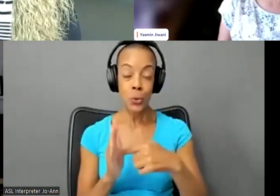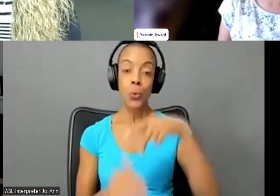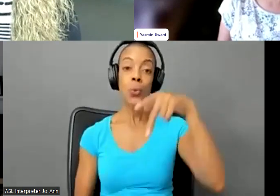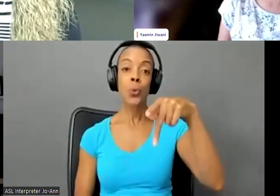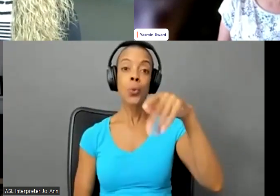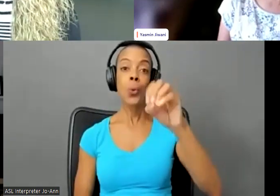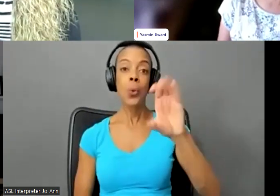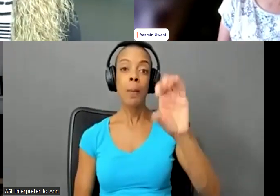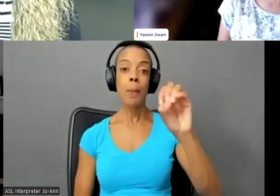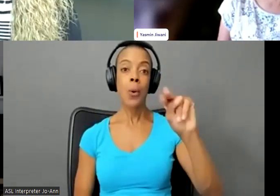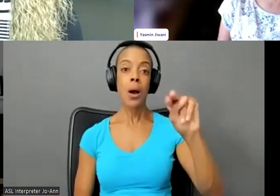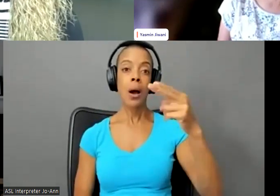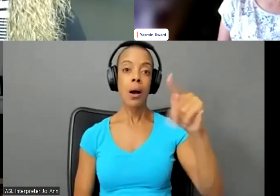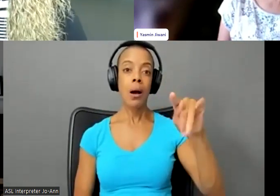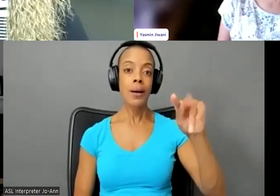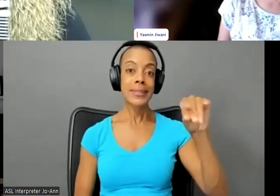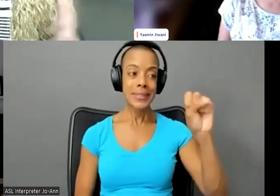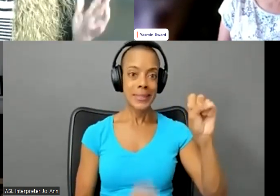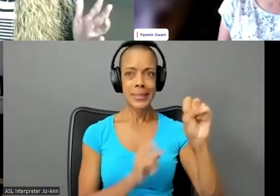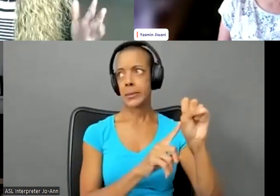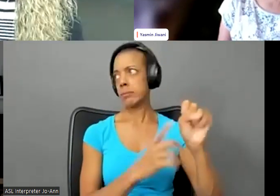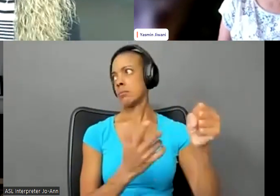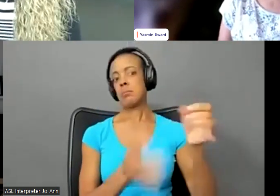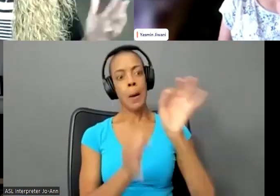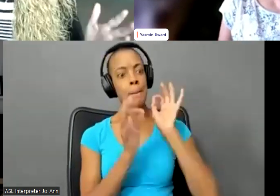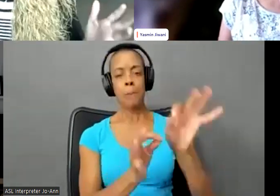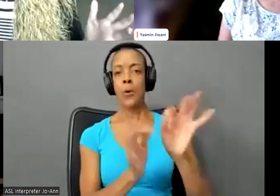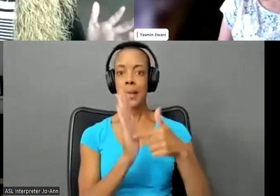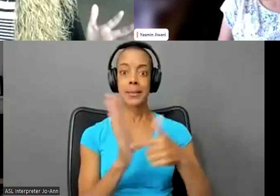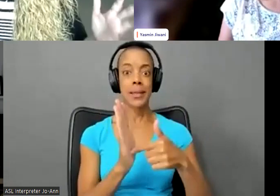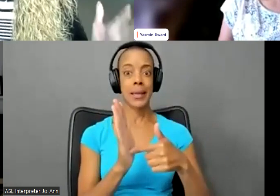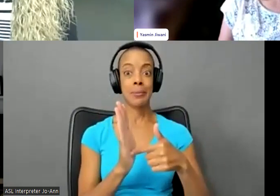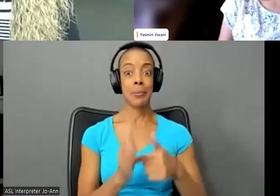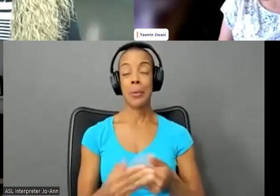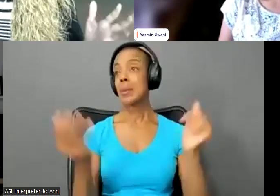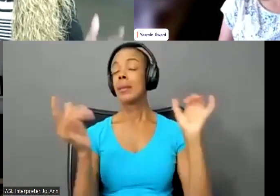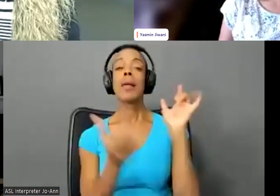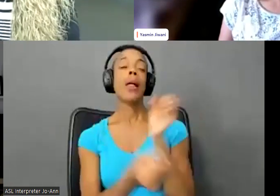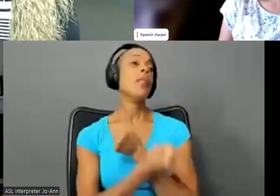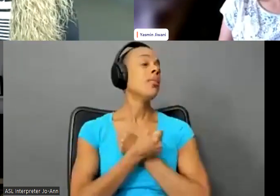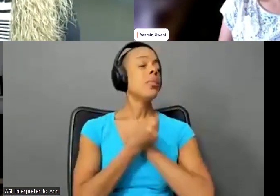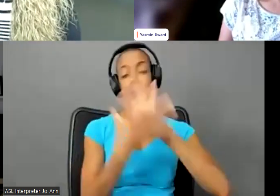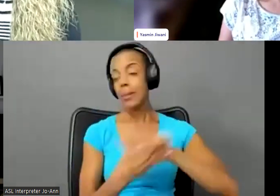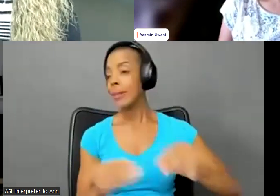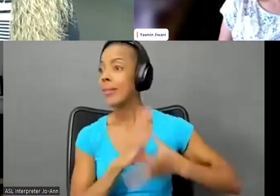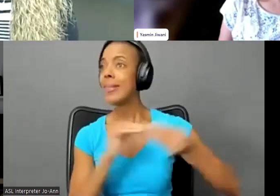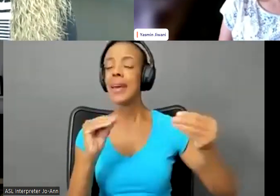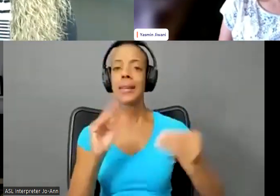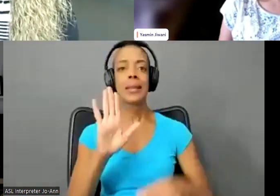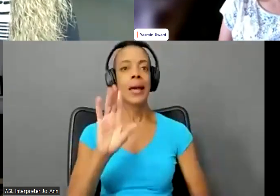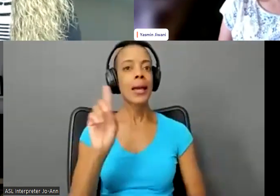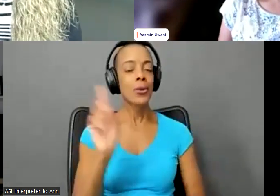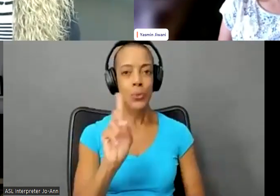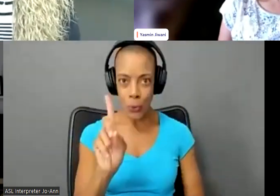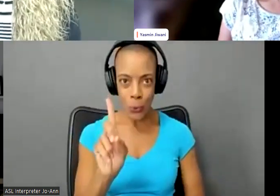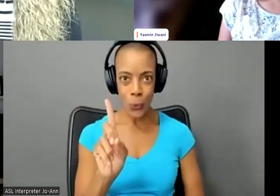of that, right? It's this fairy tale love story. Well, no, it isn't. She was kidnapped and being sexually abused by an adult